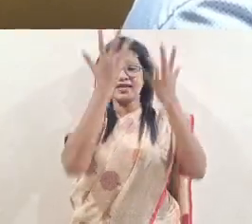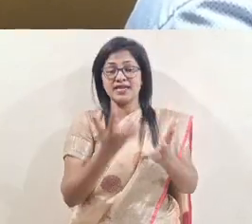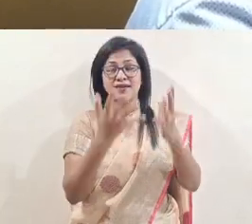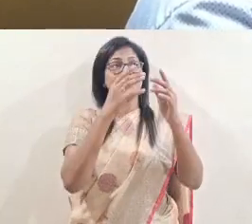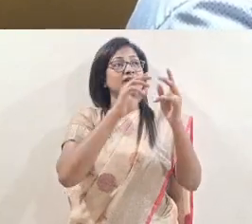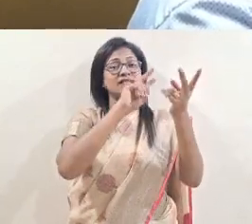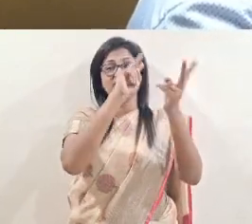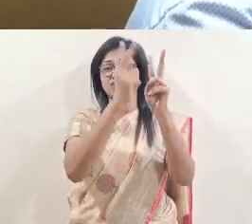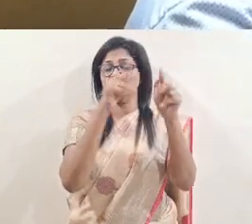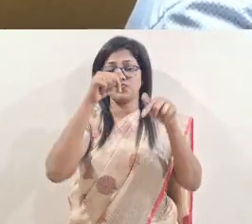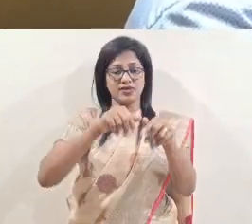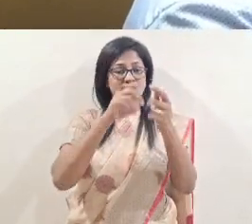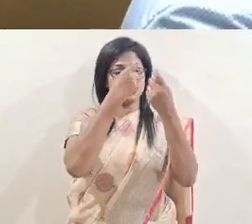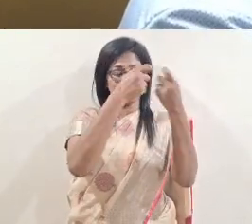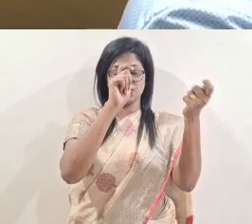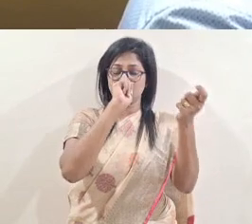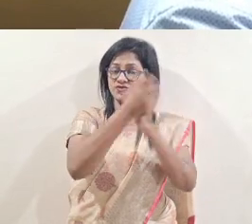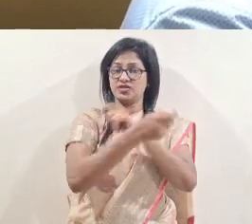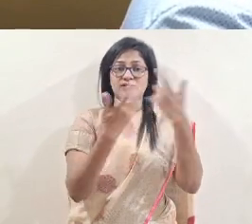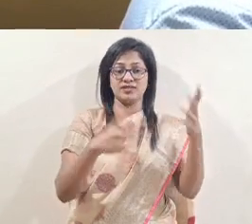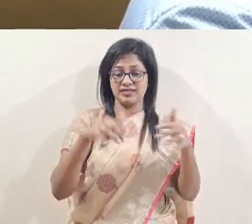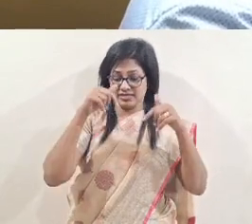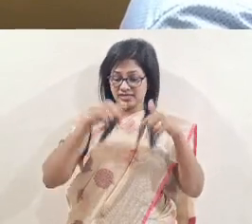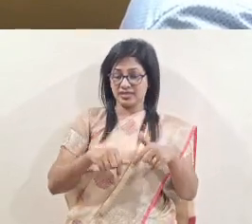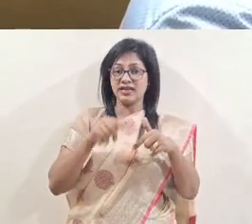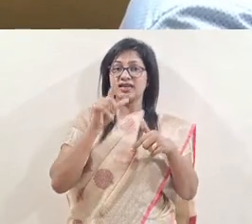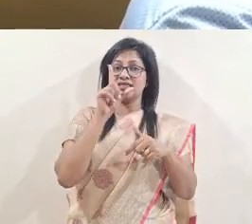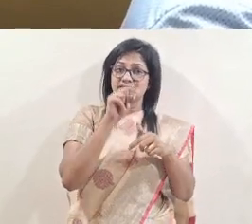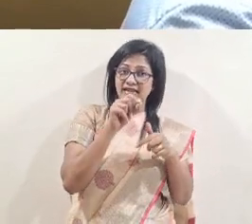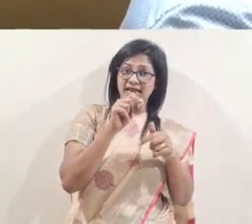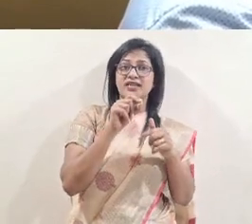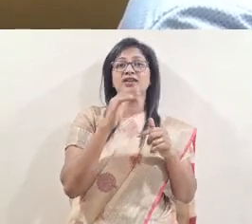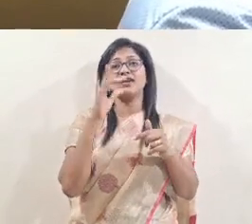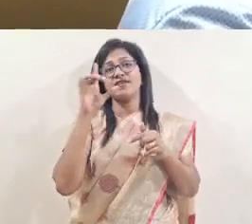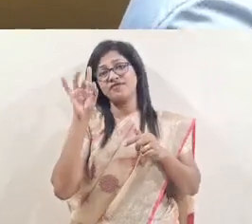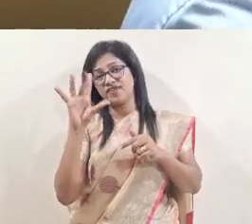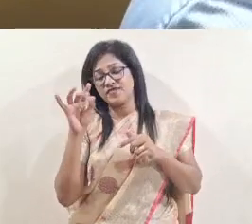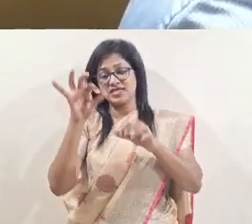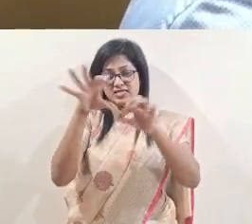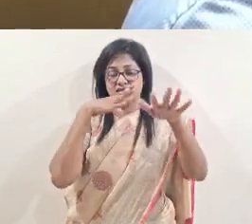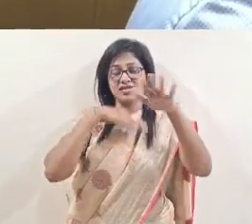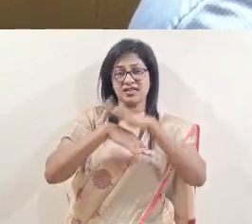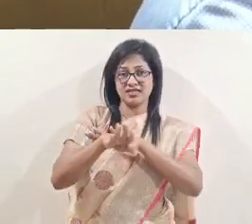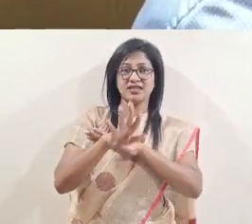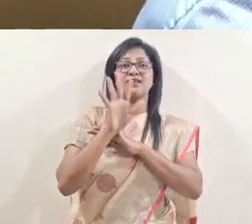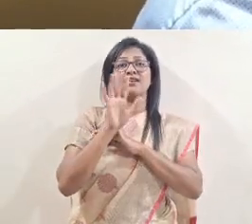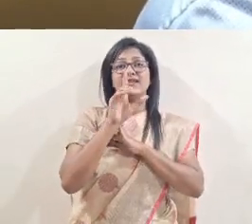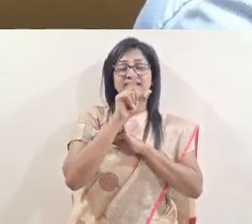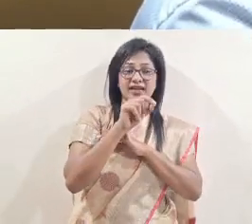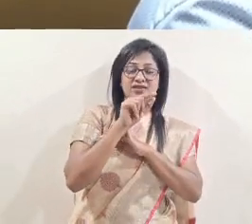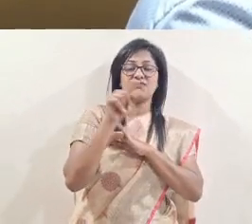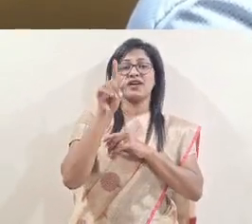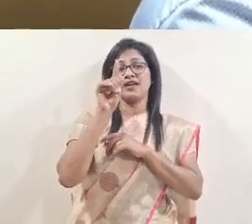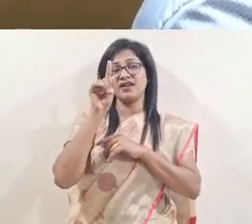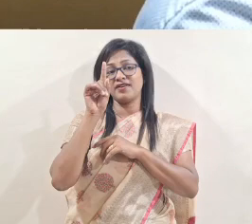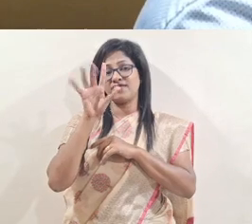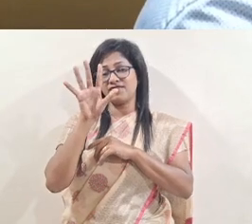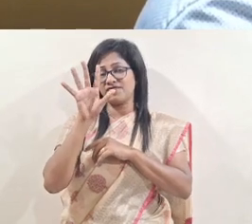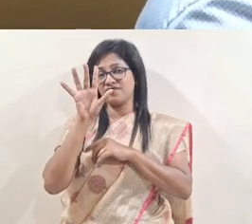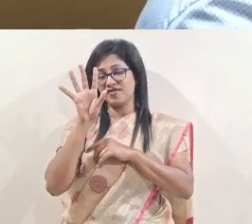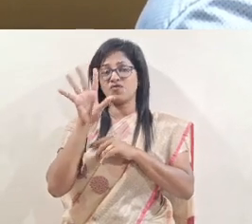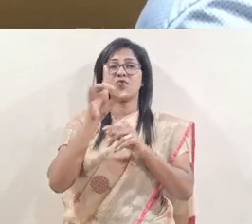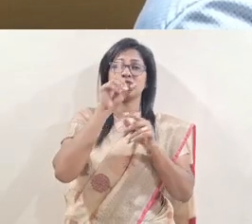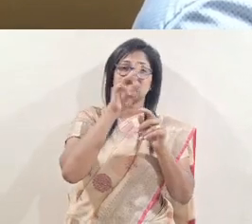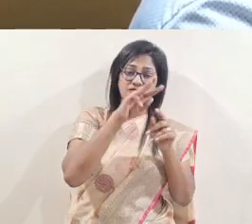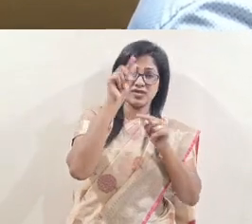that have 10 and 15, which is 1,000% and 1,500%.